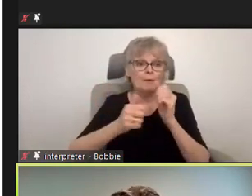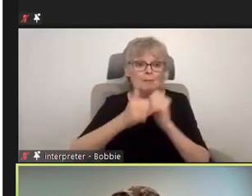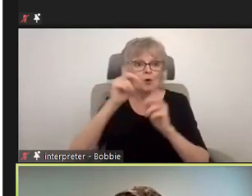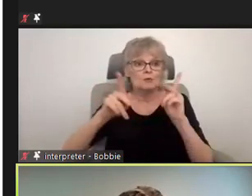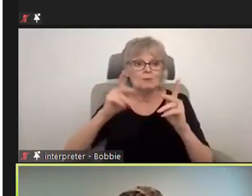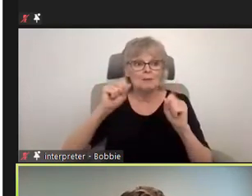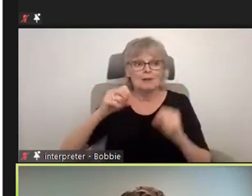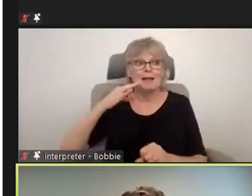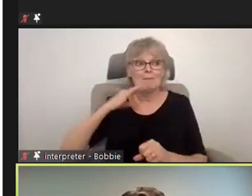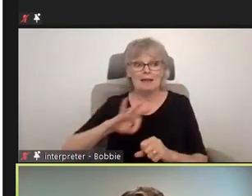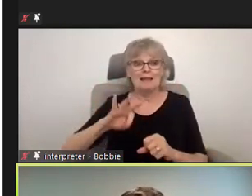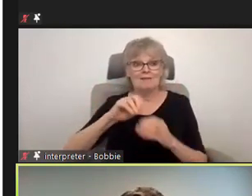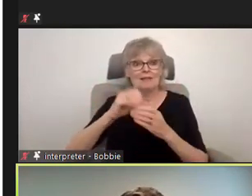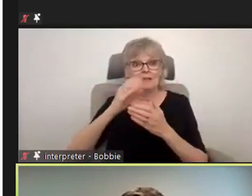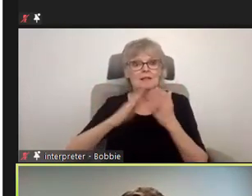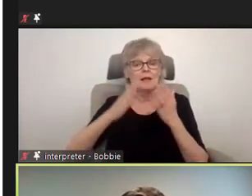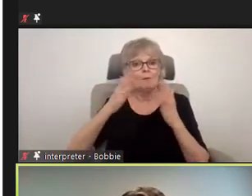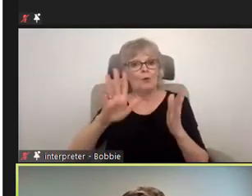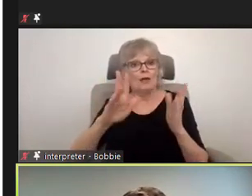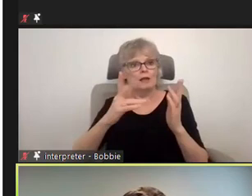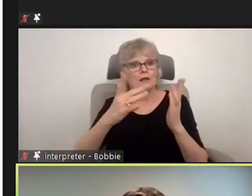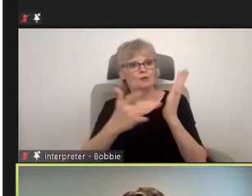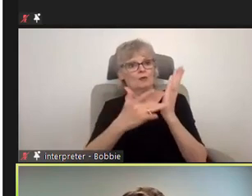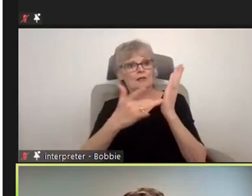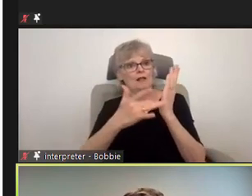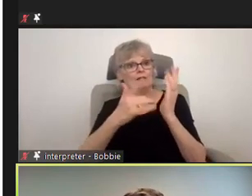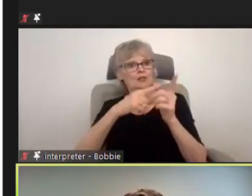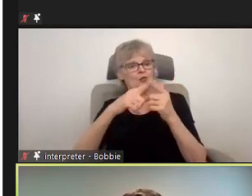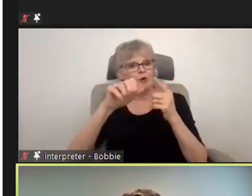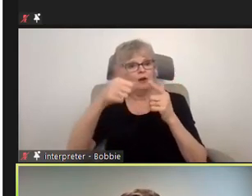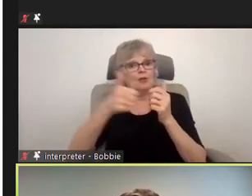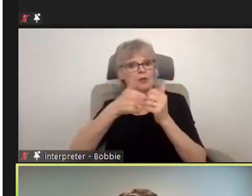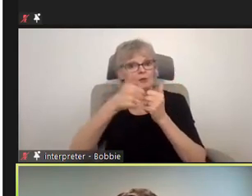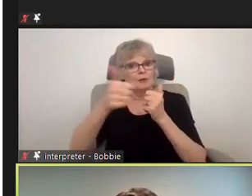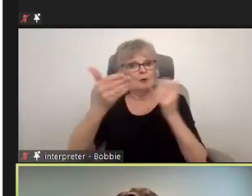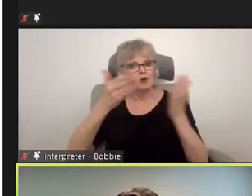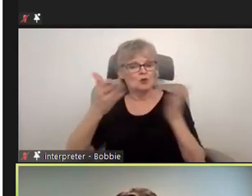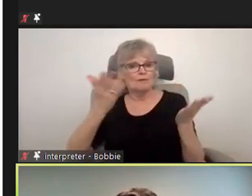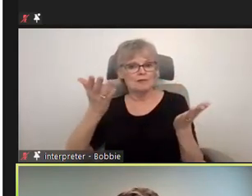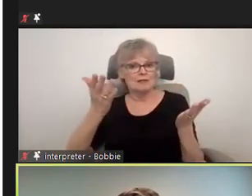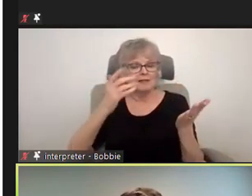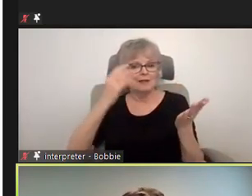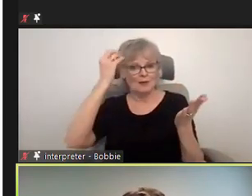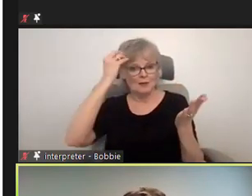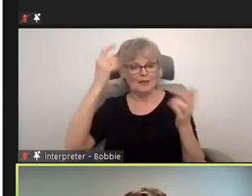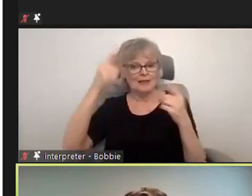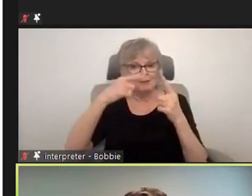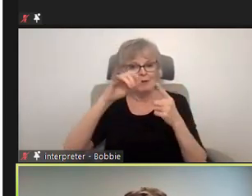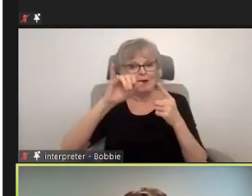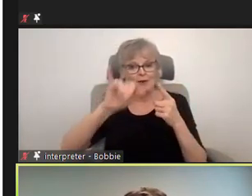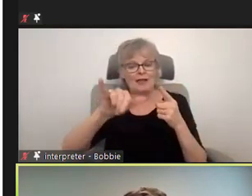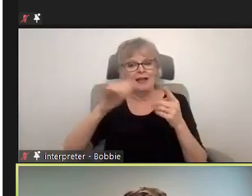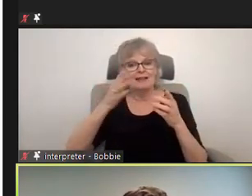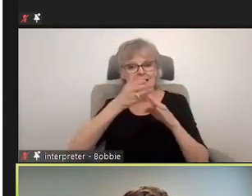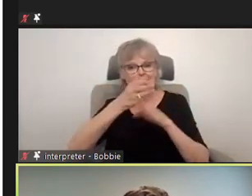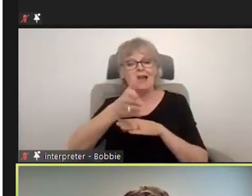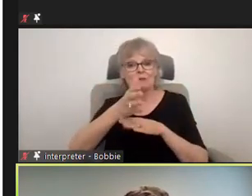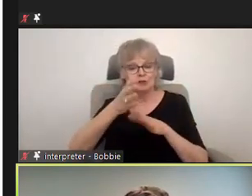some way from technology or other remote support. So we should be thinking about how to carry that forward after the pandemic